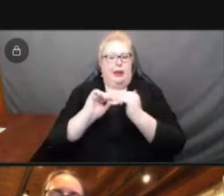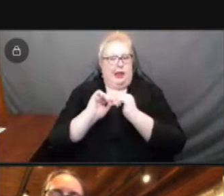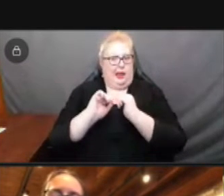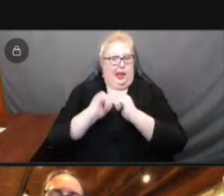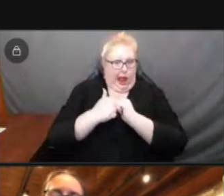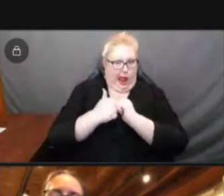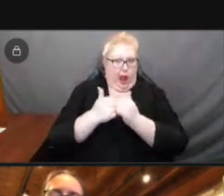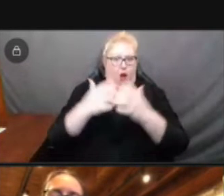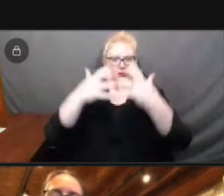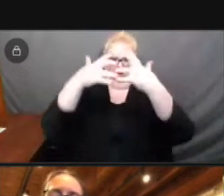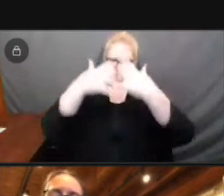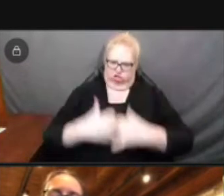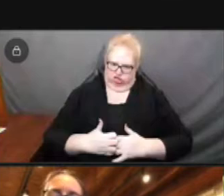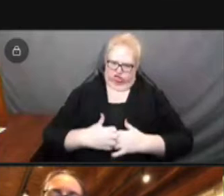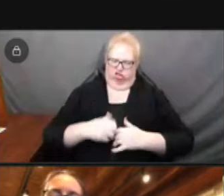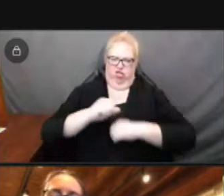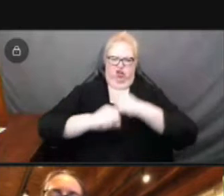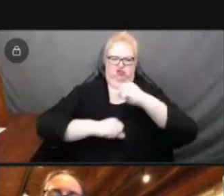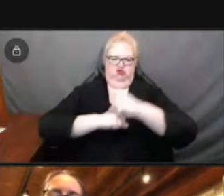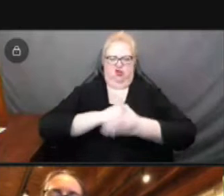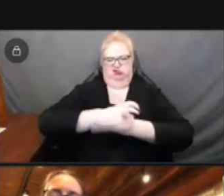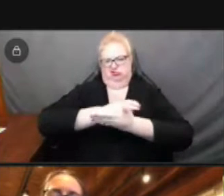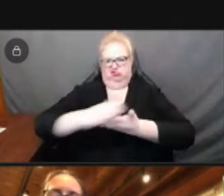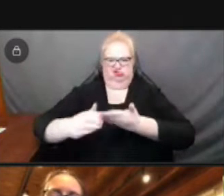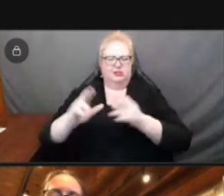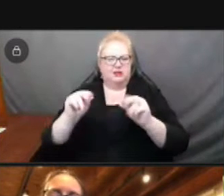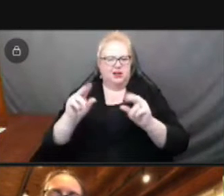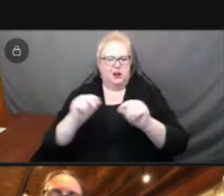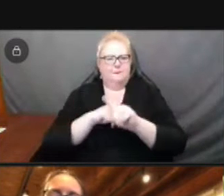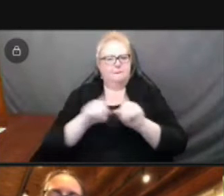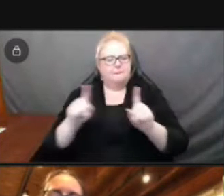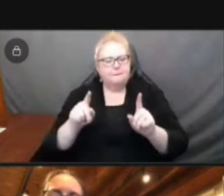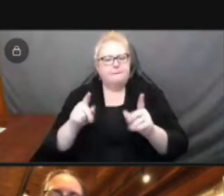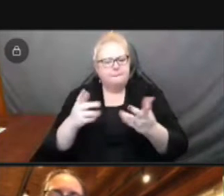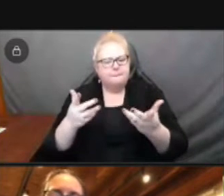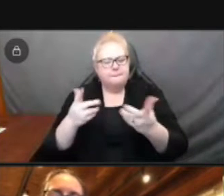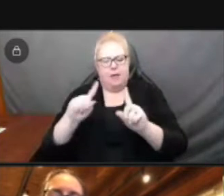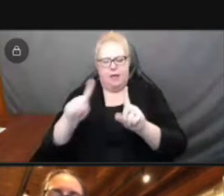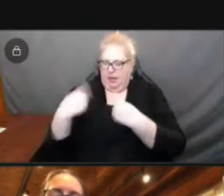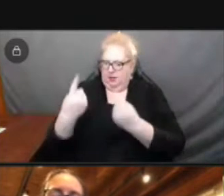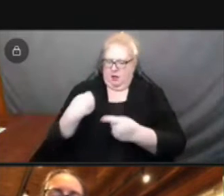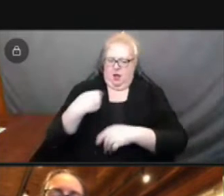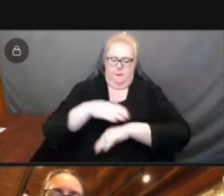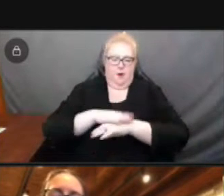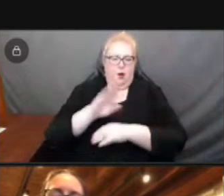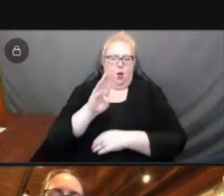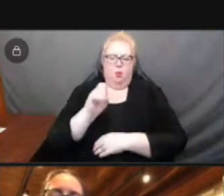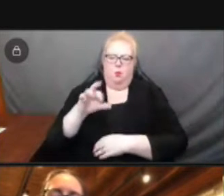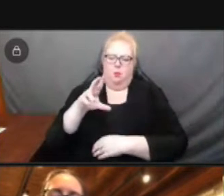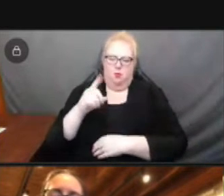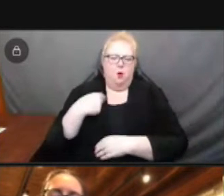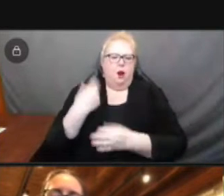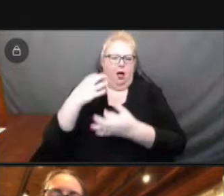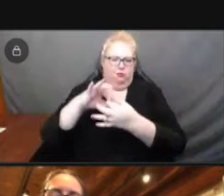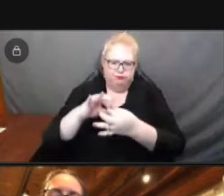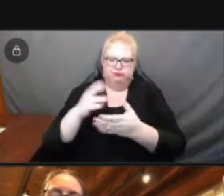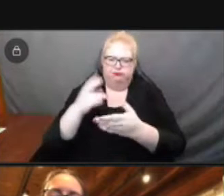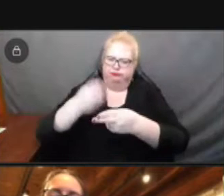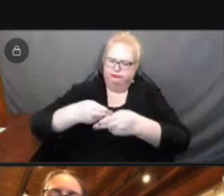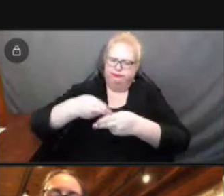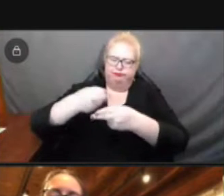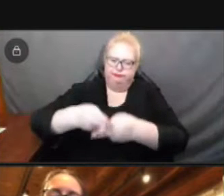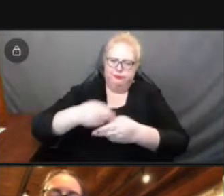I've never been in that mindset, and I've said that repeatedly since I've been on this board. But the other thing that just popped into my mind